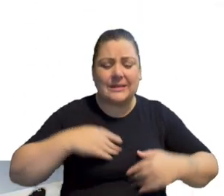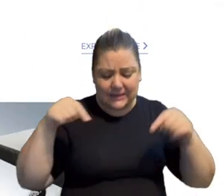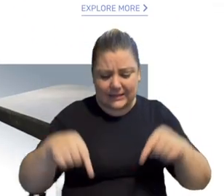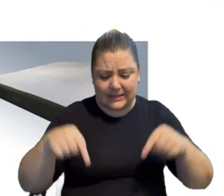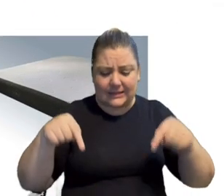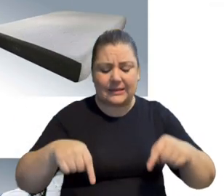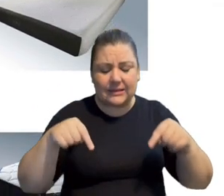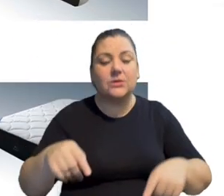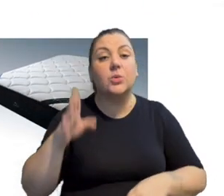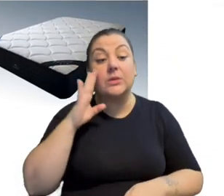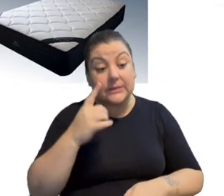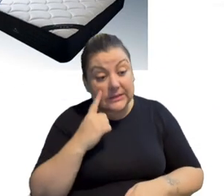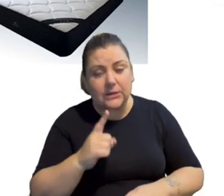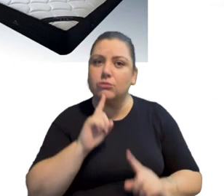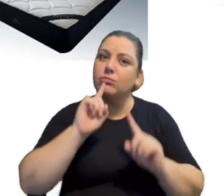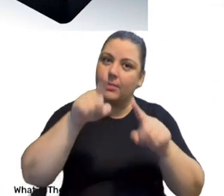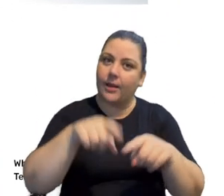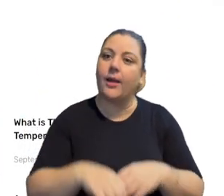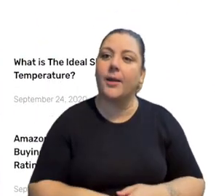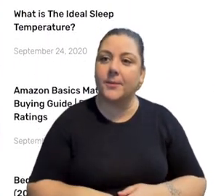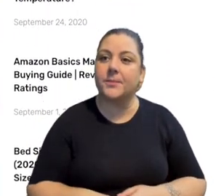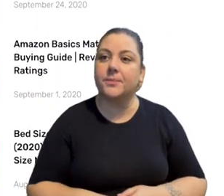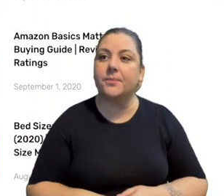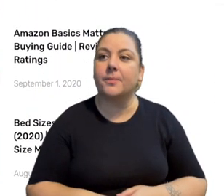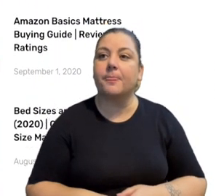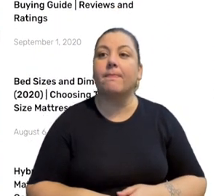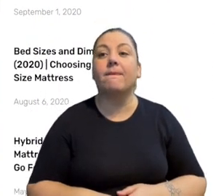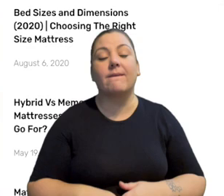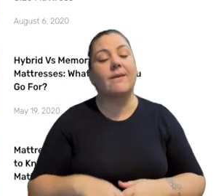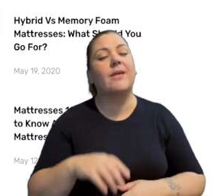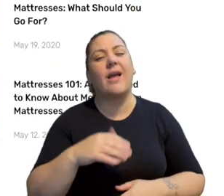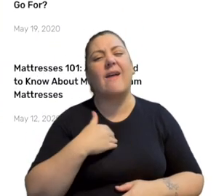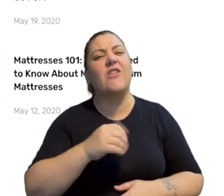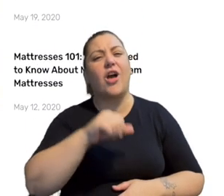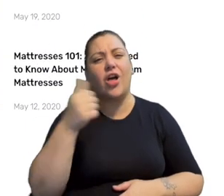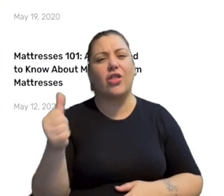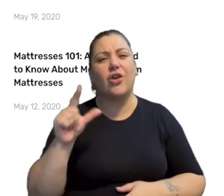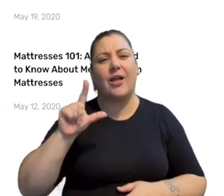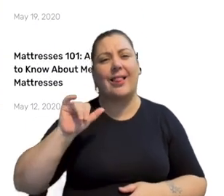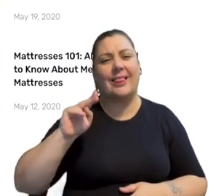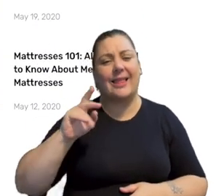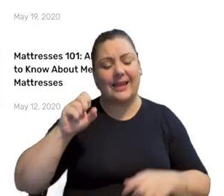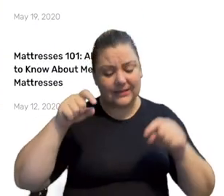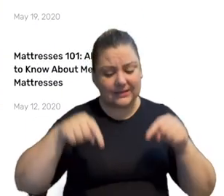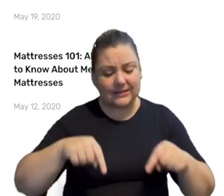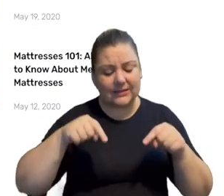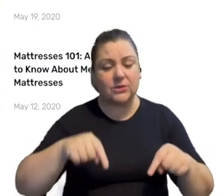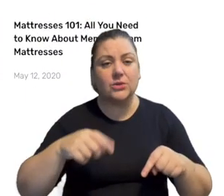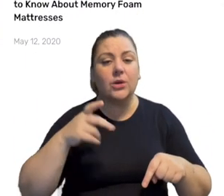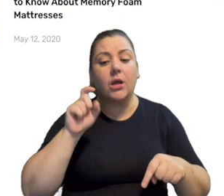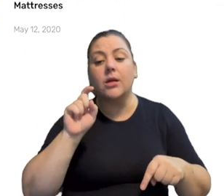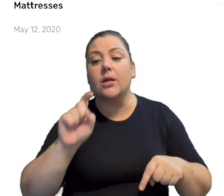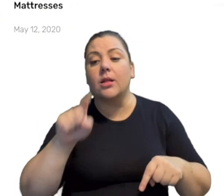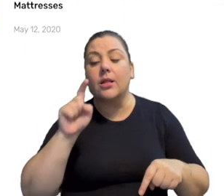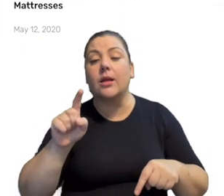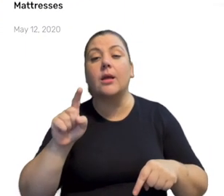video itself. We also have links below that are to the mattress and to our website